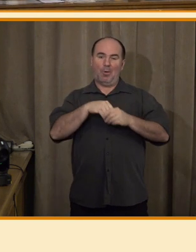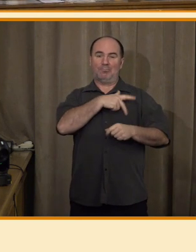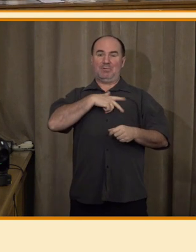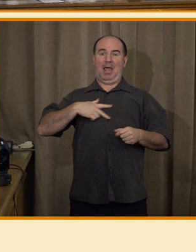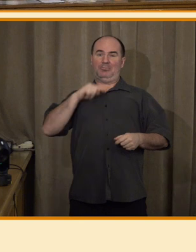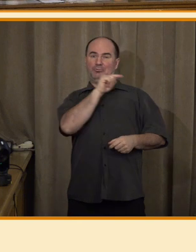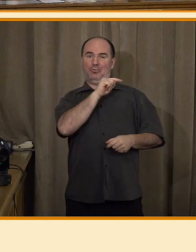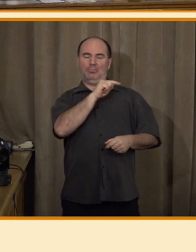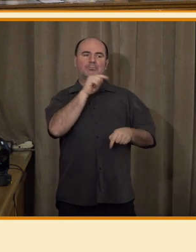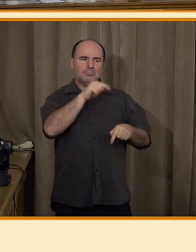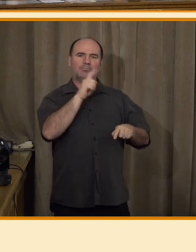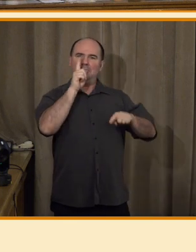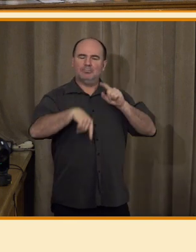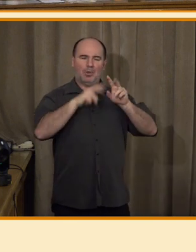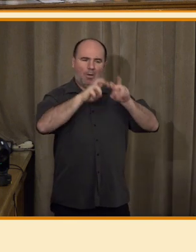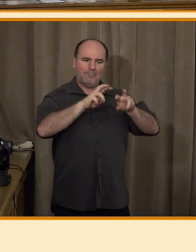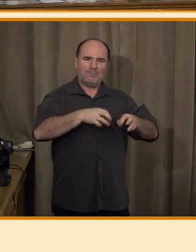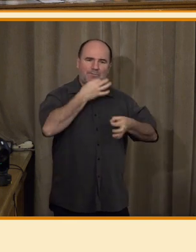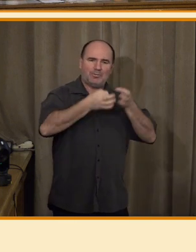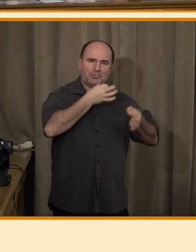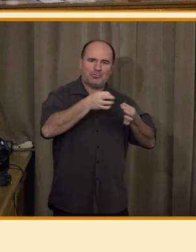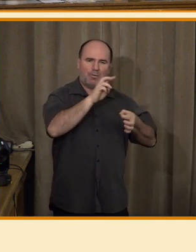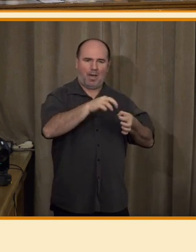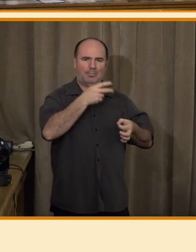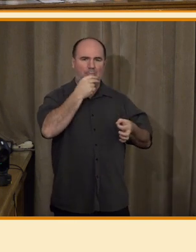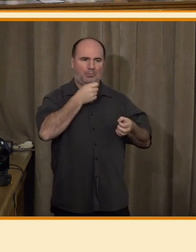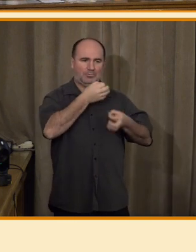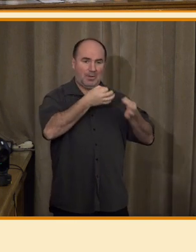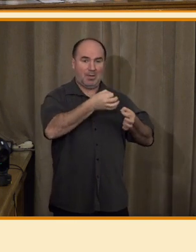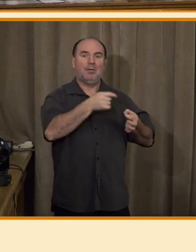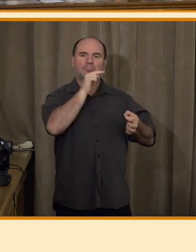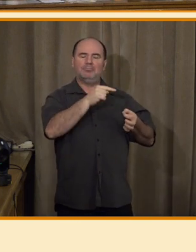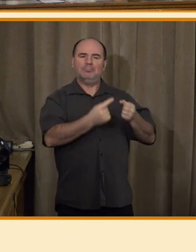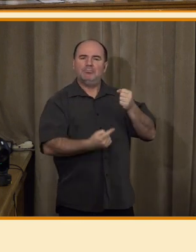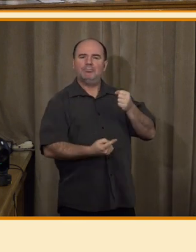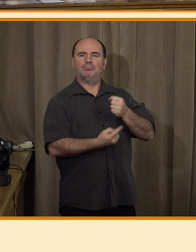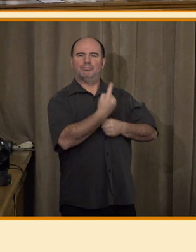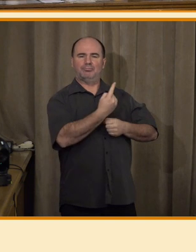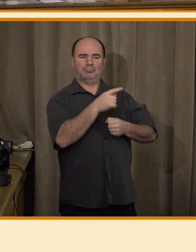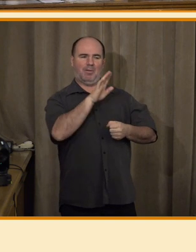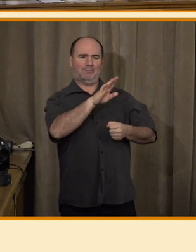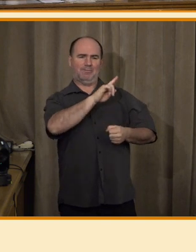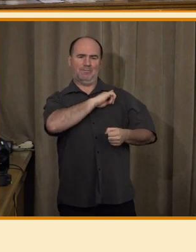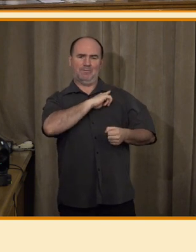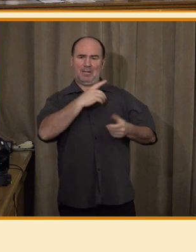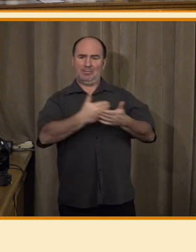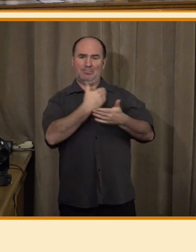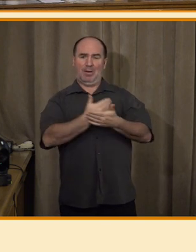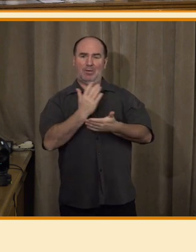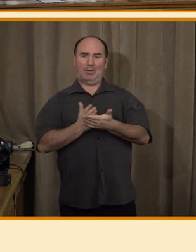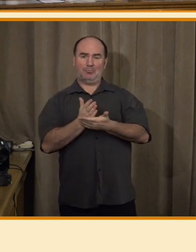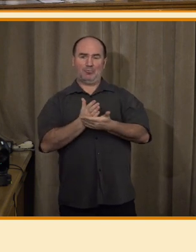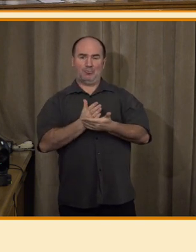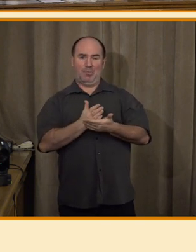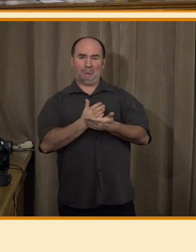... ... ... ... and it came out of the way, that the Spraved Sluge in